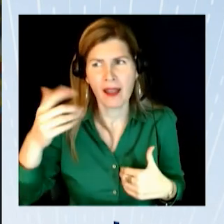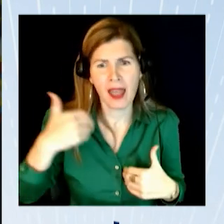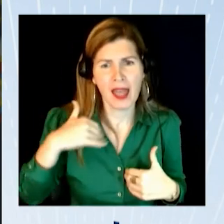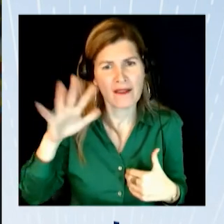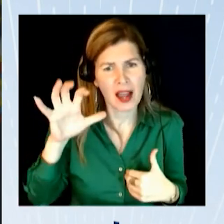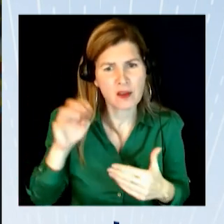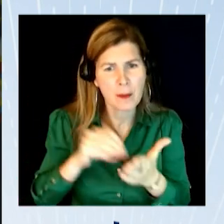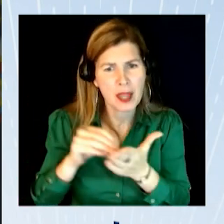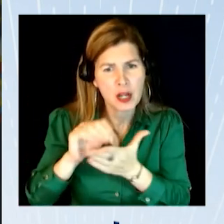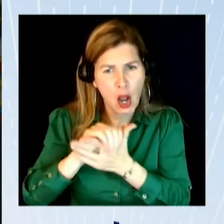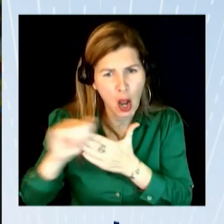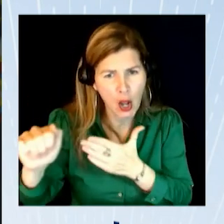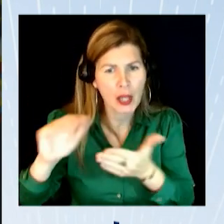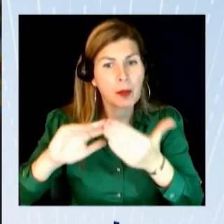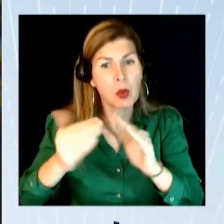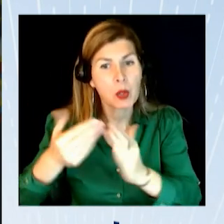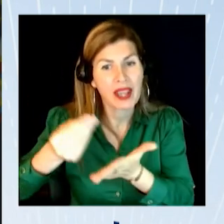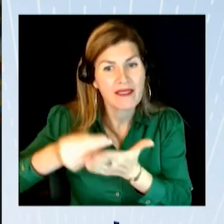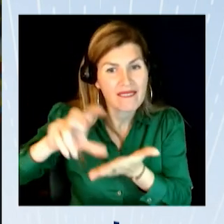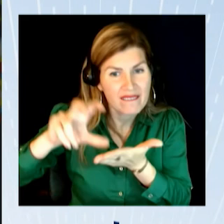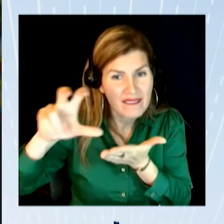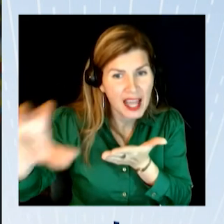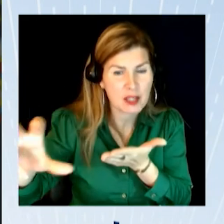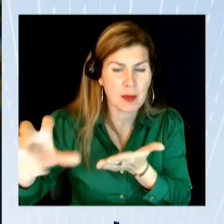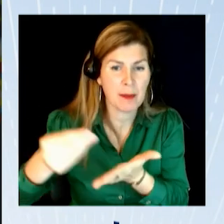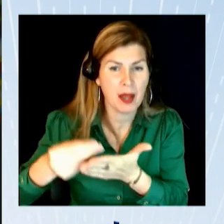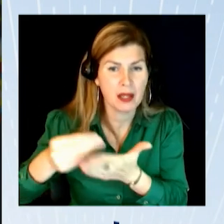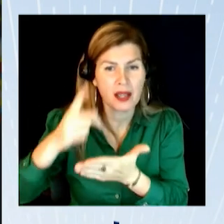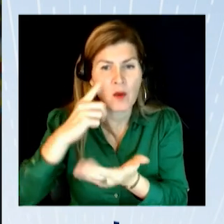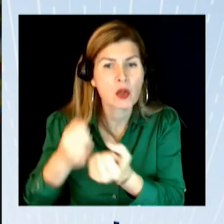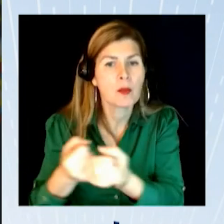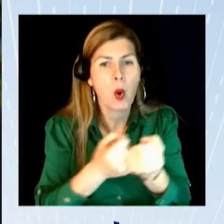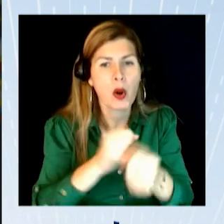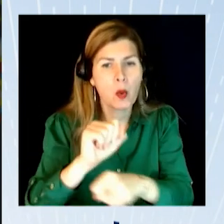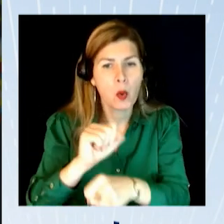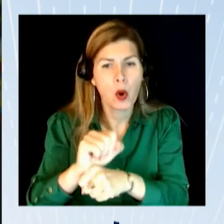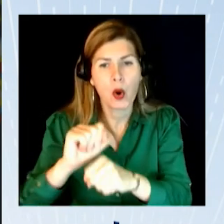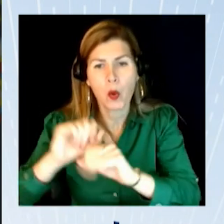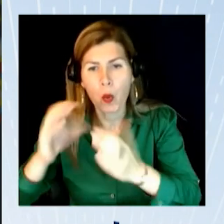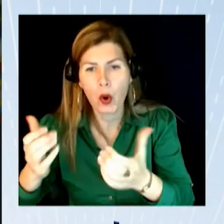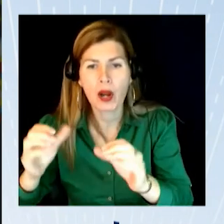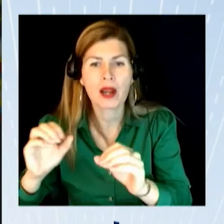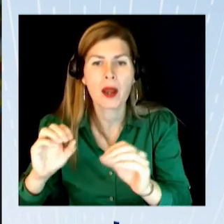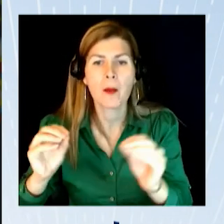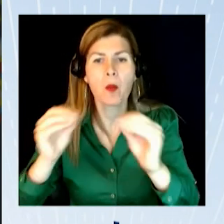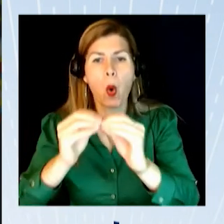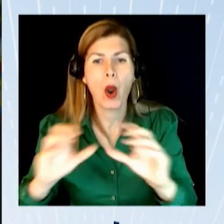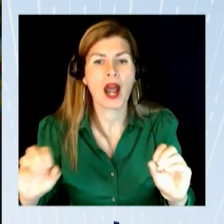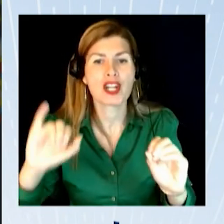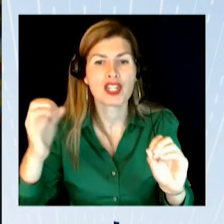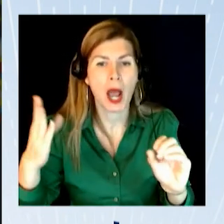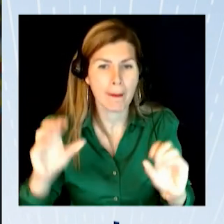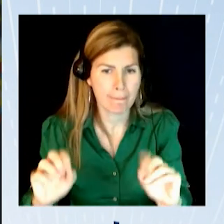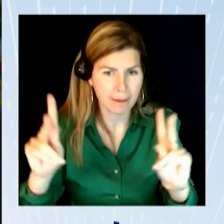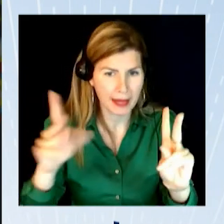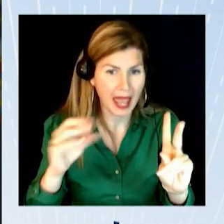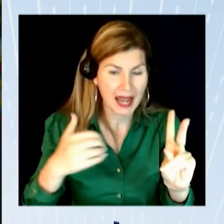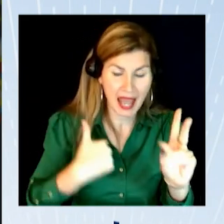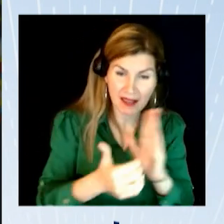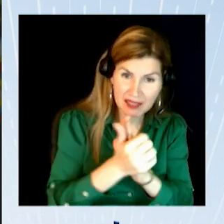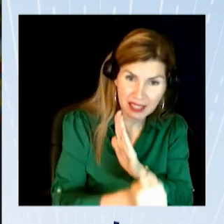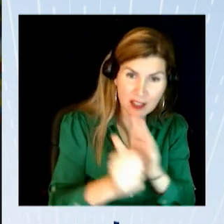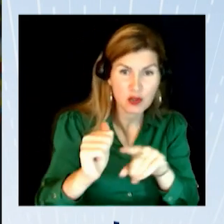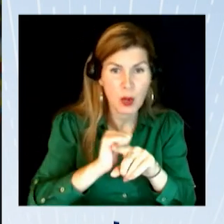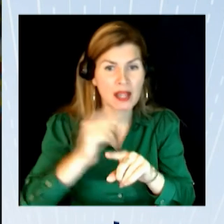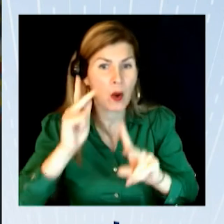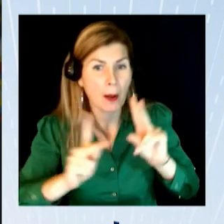community investment fund in the surrounding area to support workforce development opportunities and skills and training for workers that have never